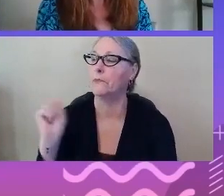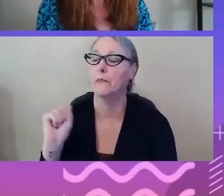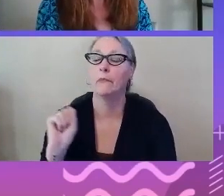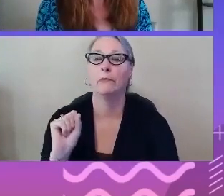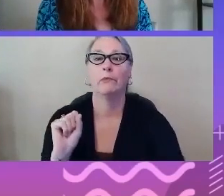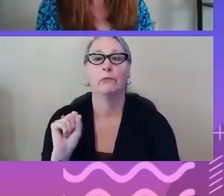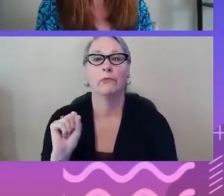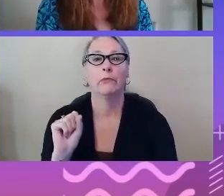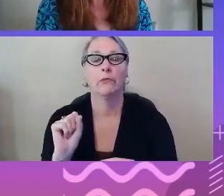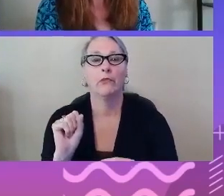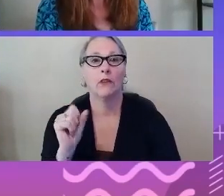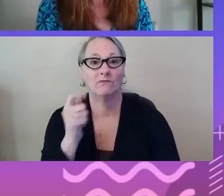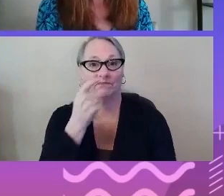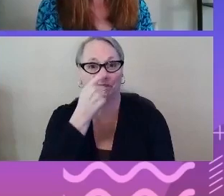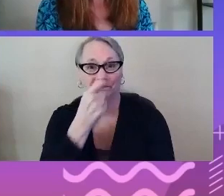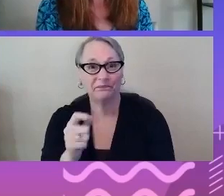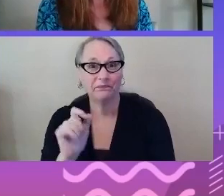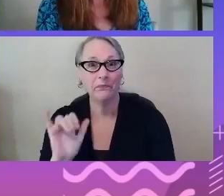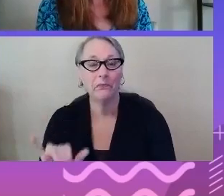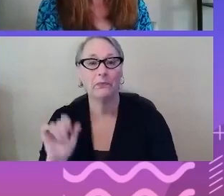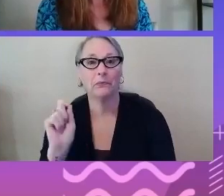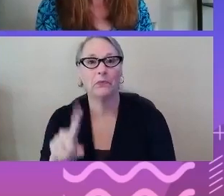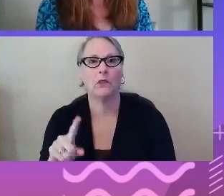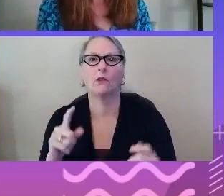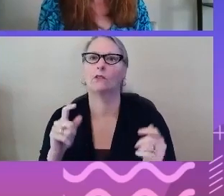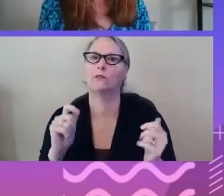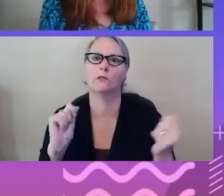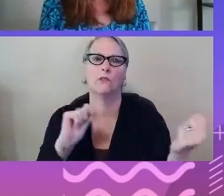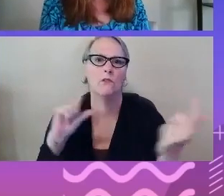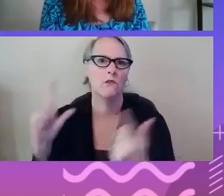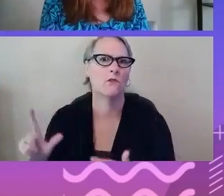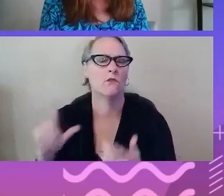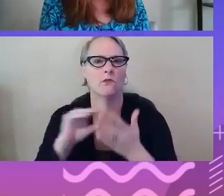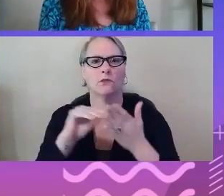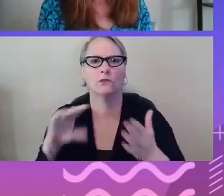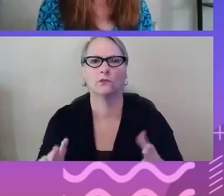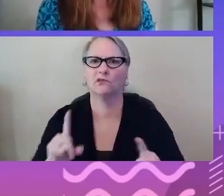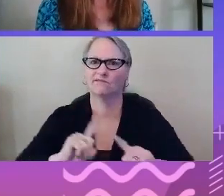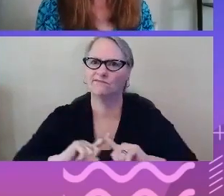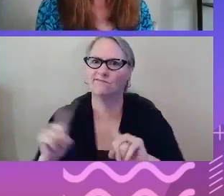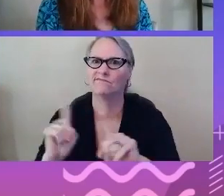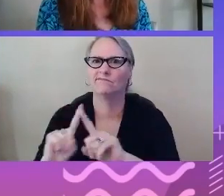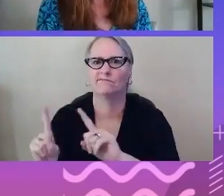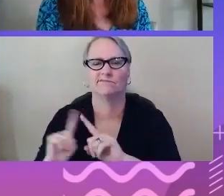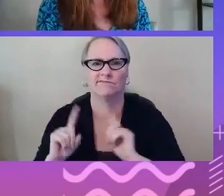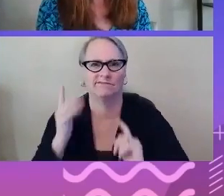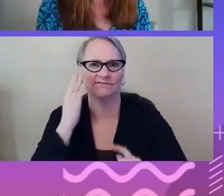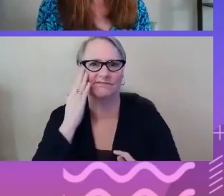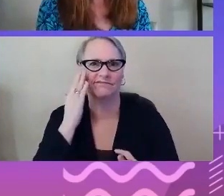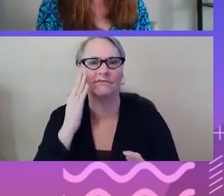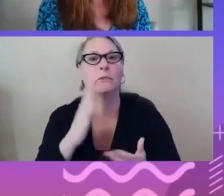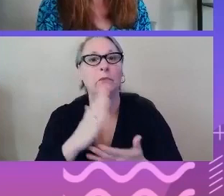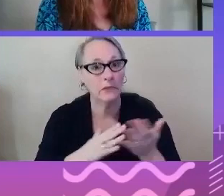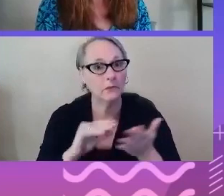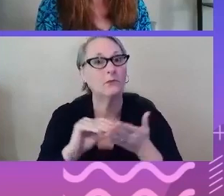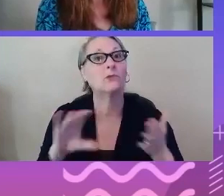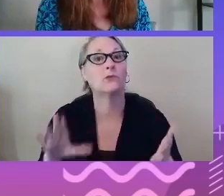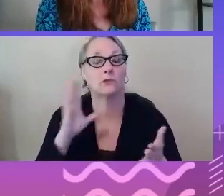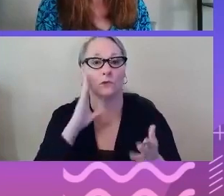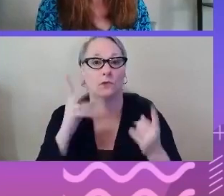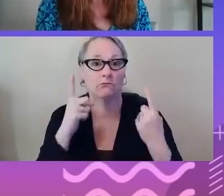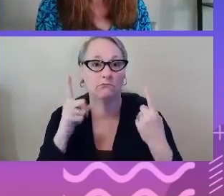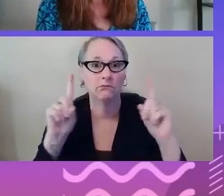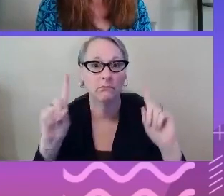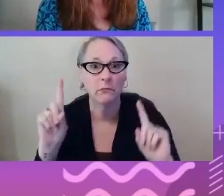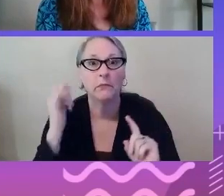is every student is really different, as we know. And some students are really going to be successful most often if they match